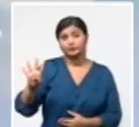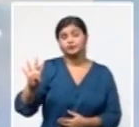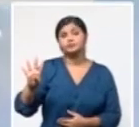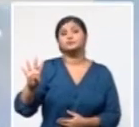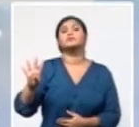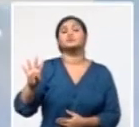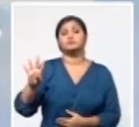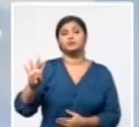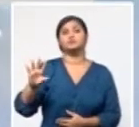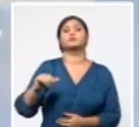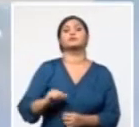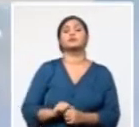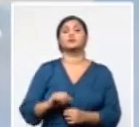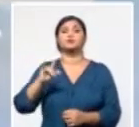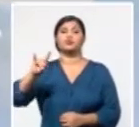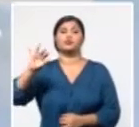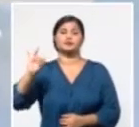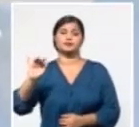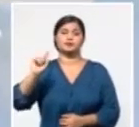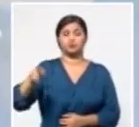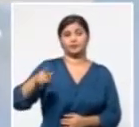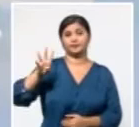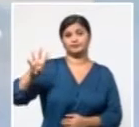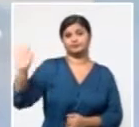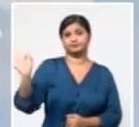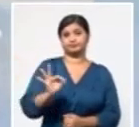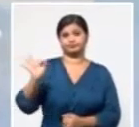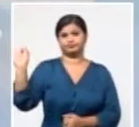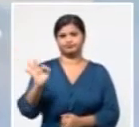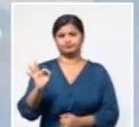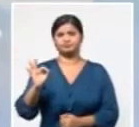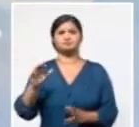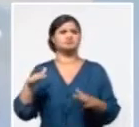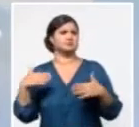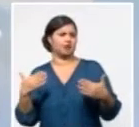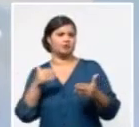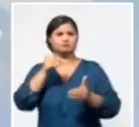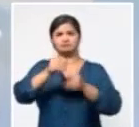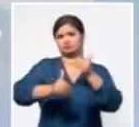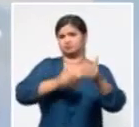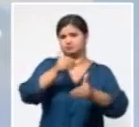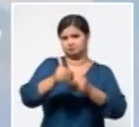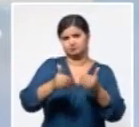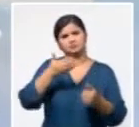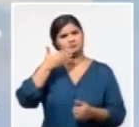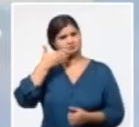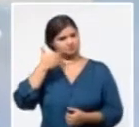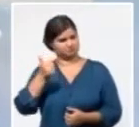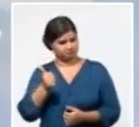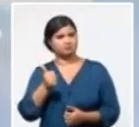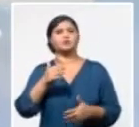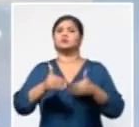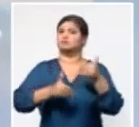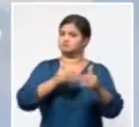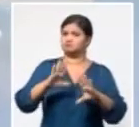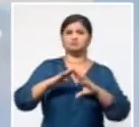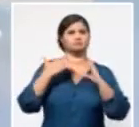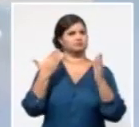that is 97.4%, are with a stable clinical condition, and this is a